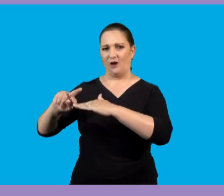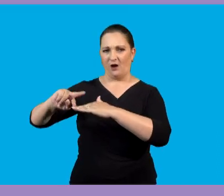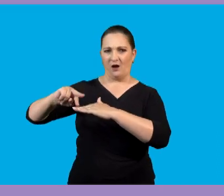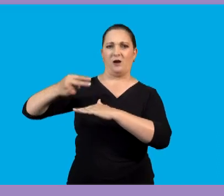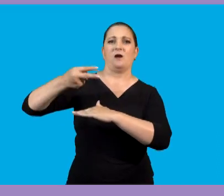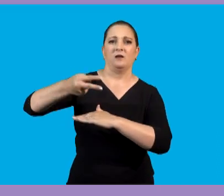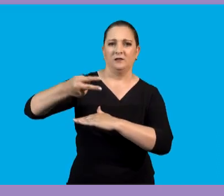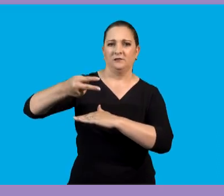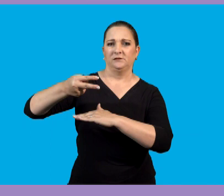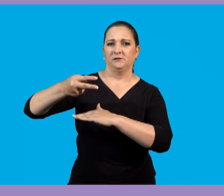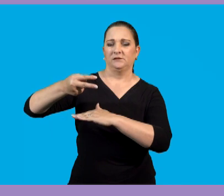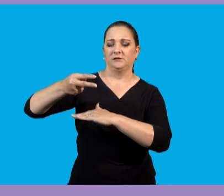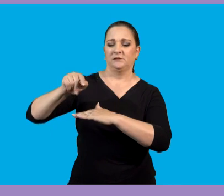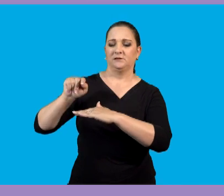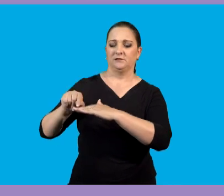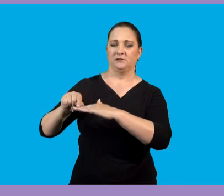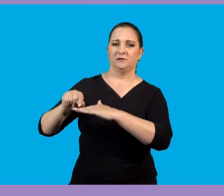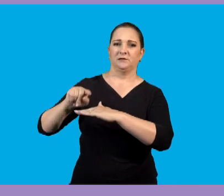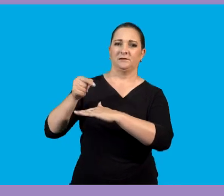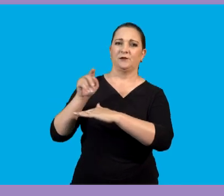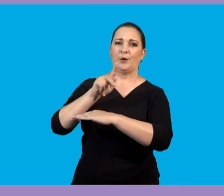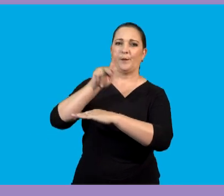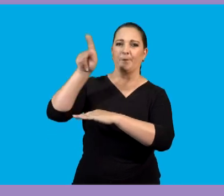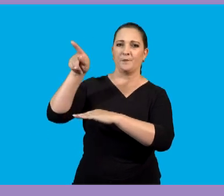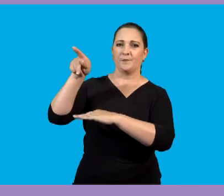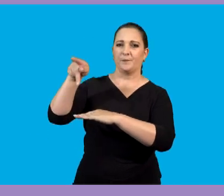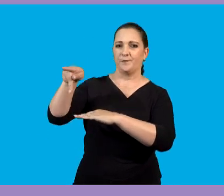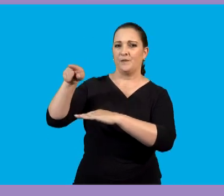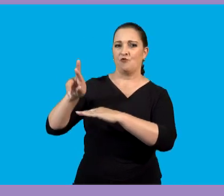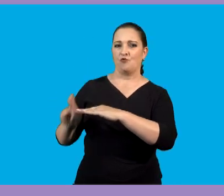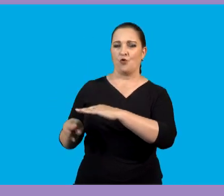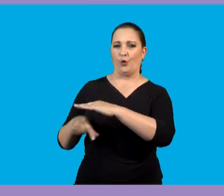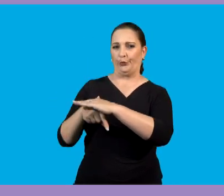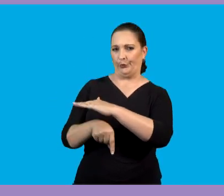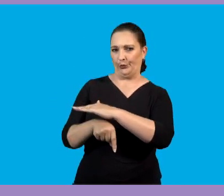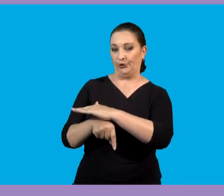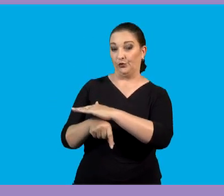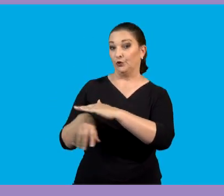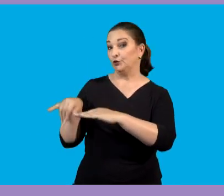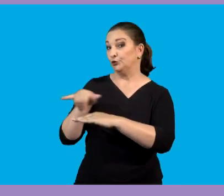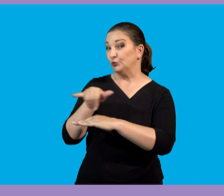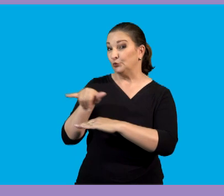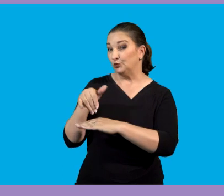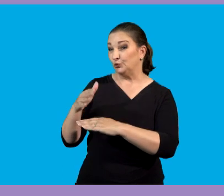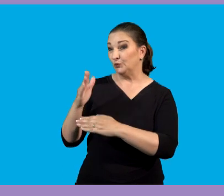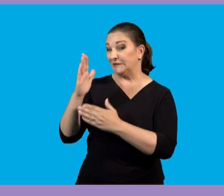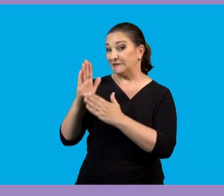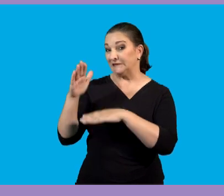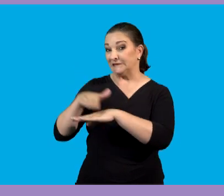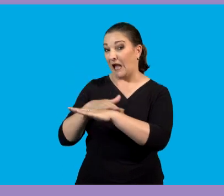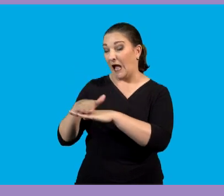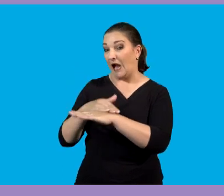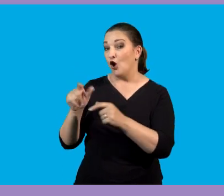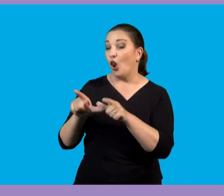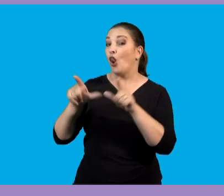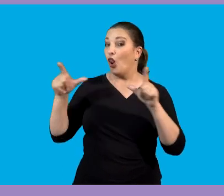be the hypotenuse in the smaller triangle, which is triangle PRQ. And the longest side in